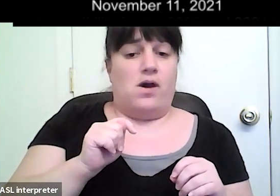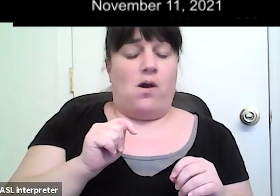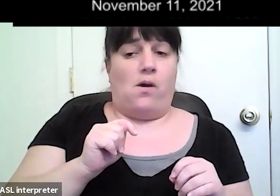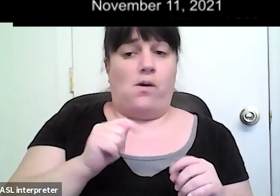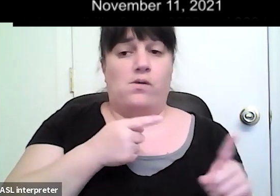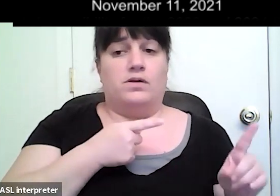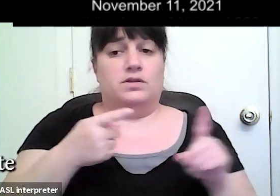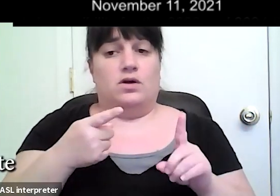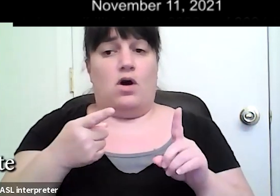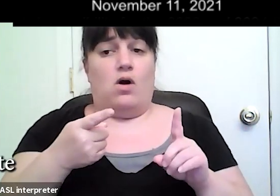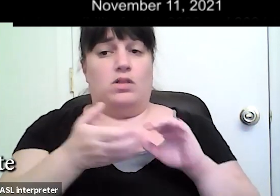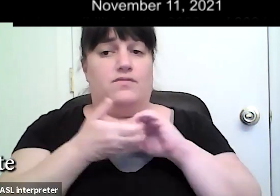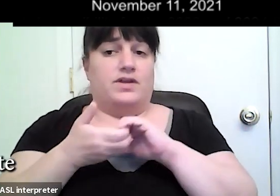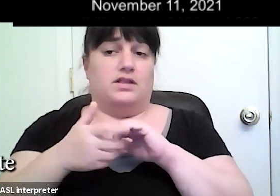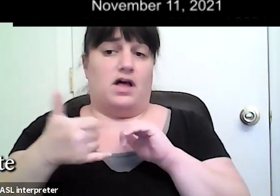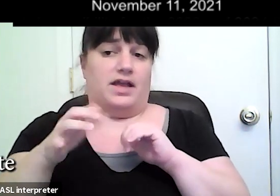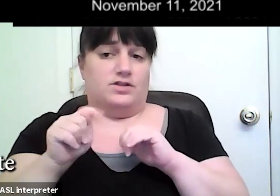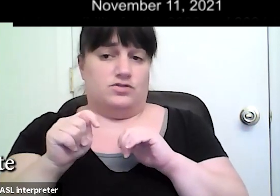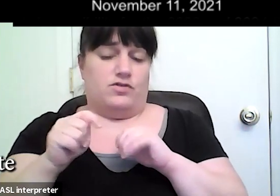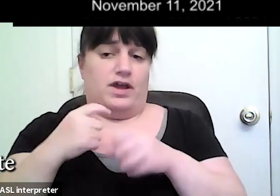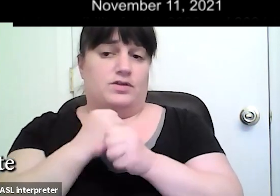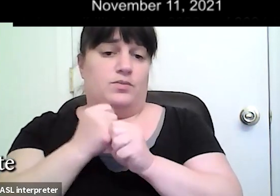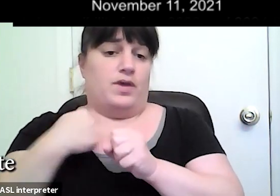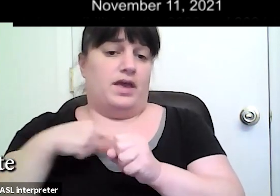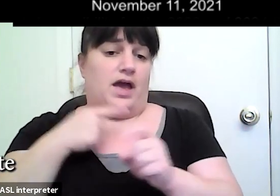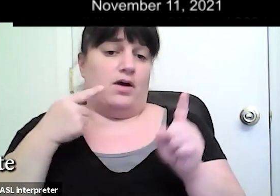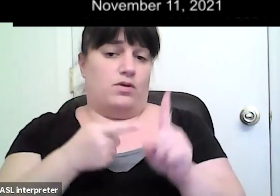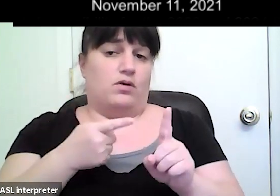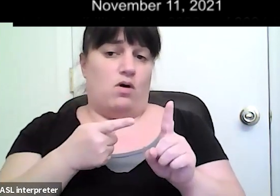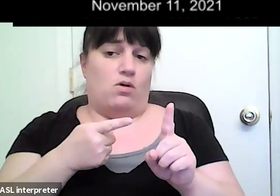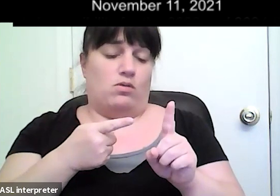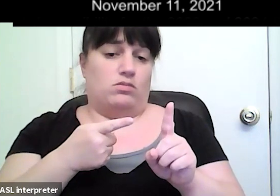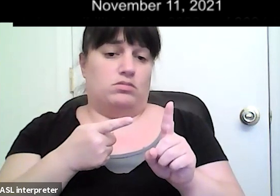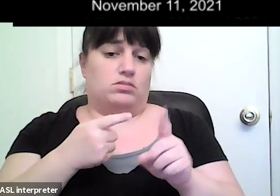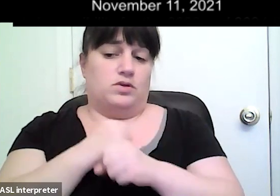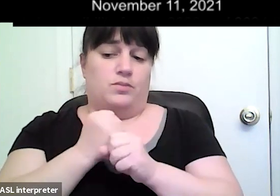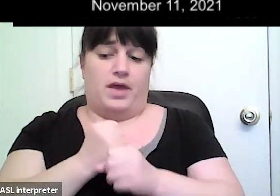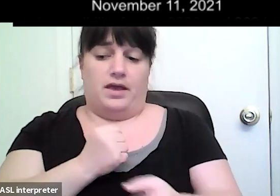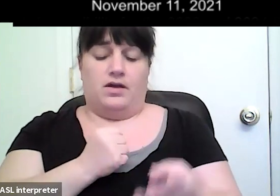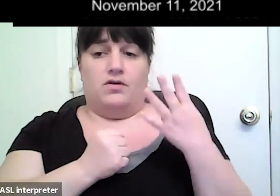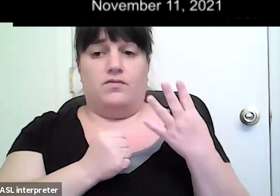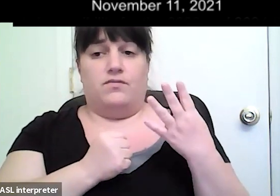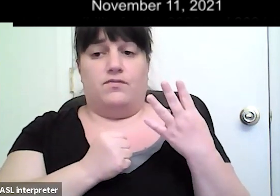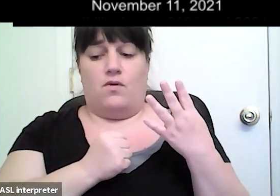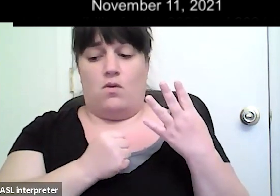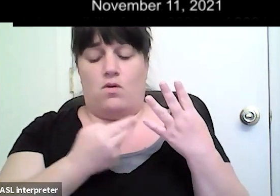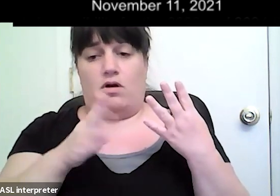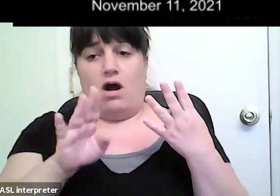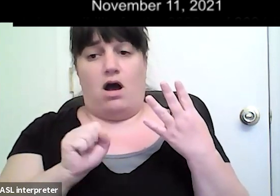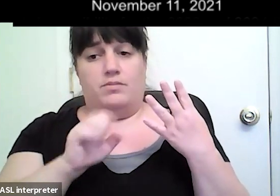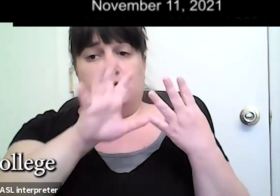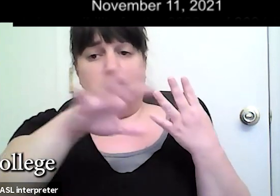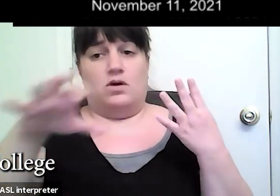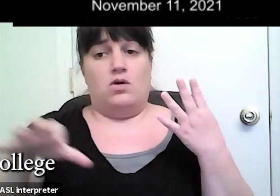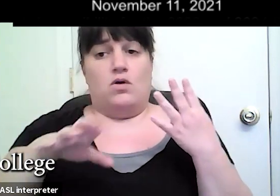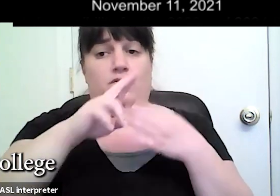The goal of an Alliance grant is to create, our goal is to create 4 hubs around the